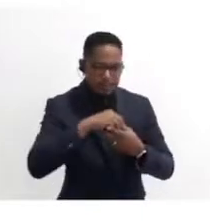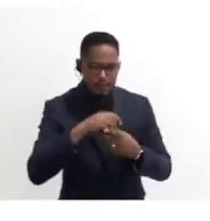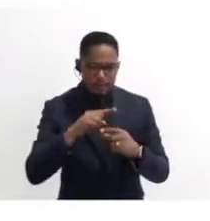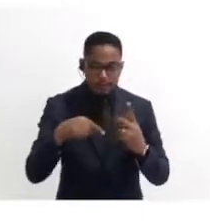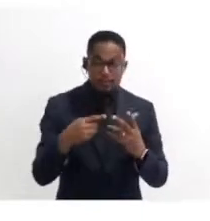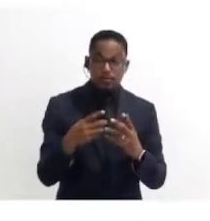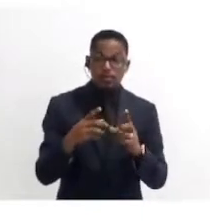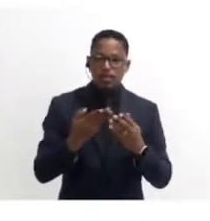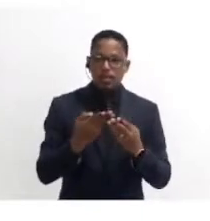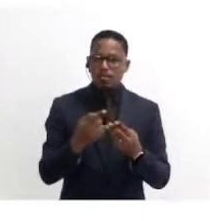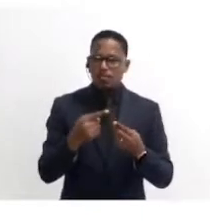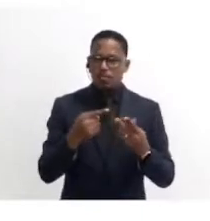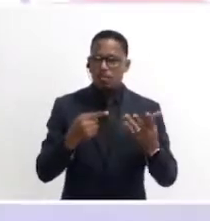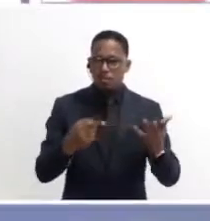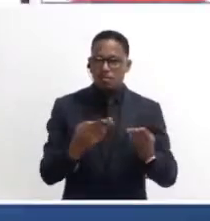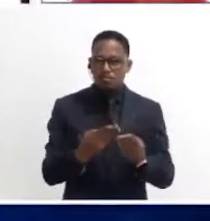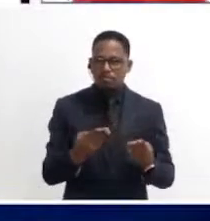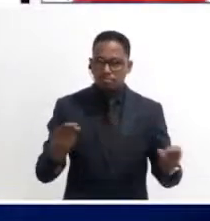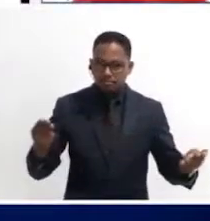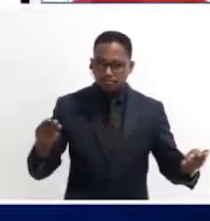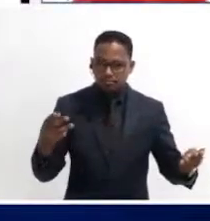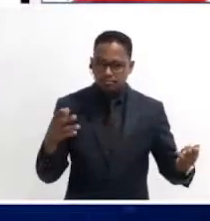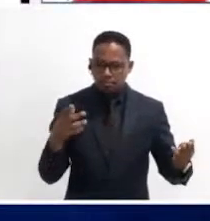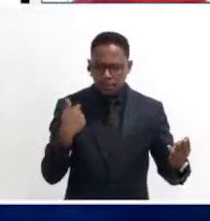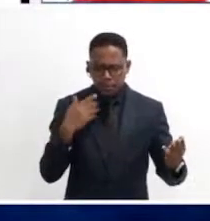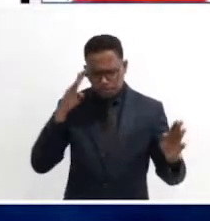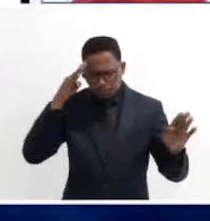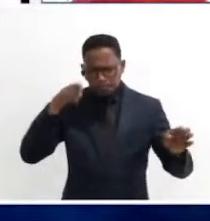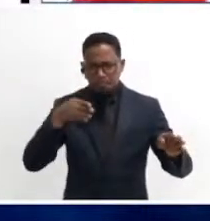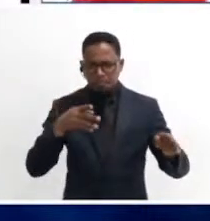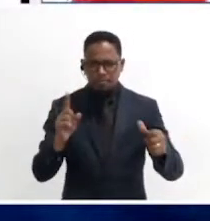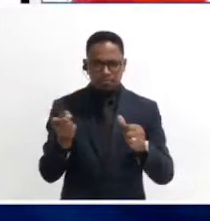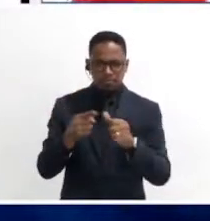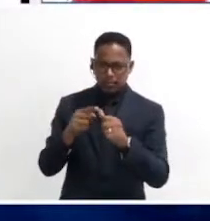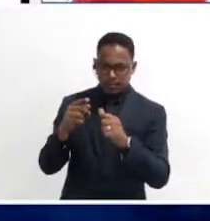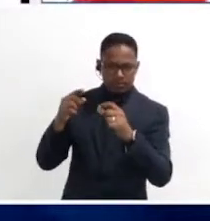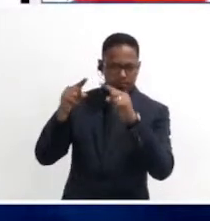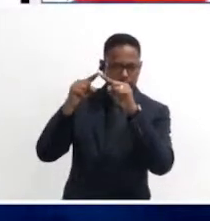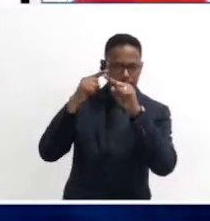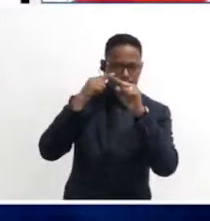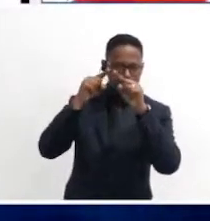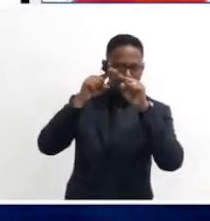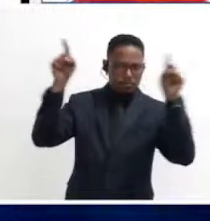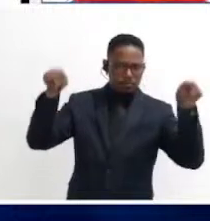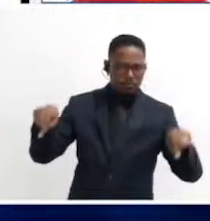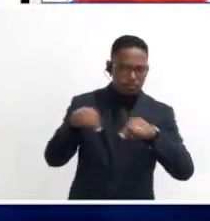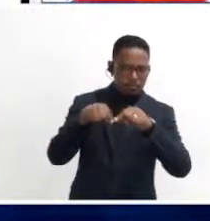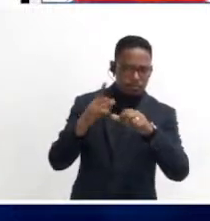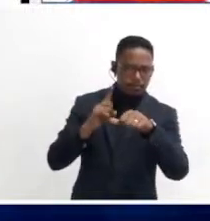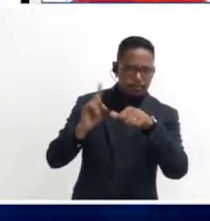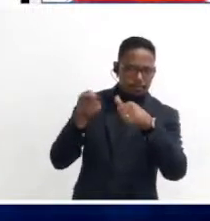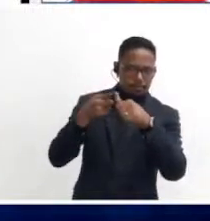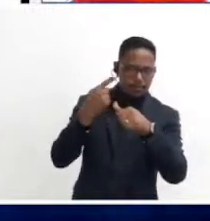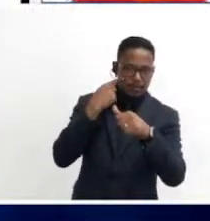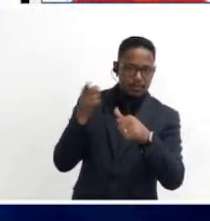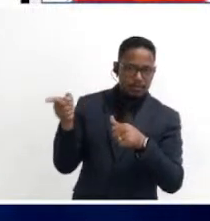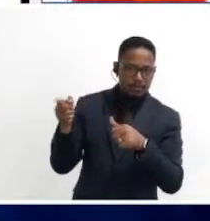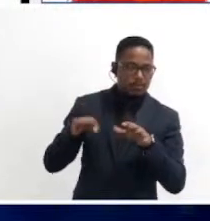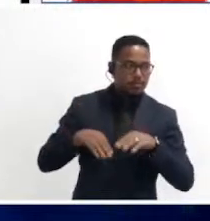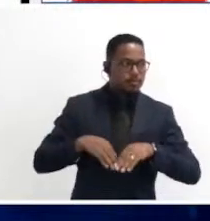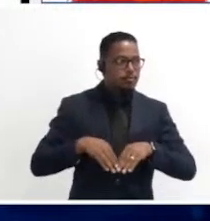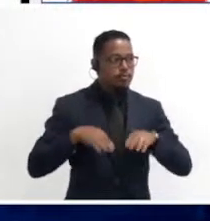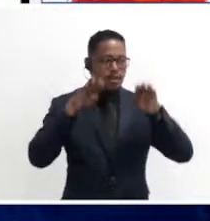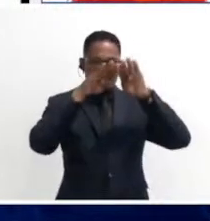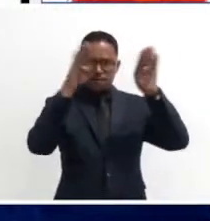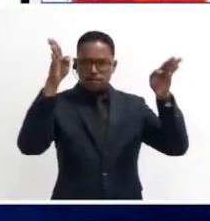So this is what a lead frame looks like. It's a metal piece that started as a solid metal piece